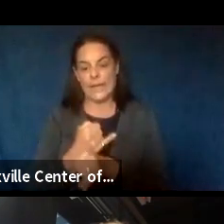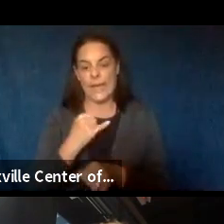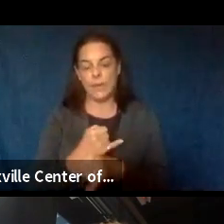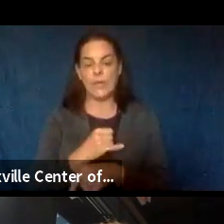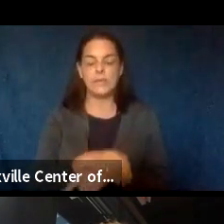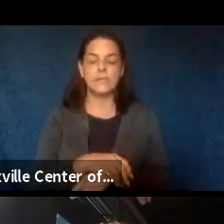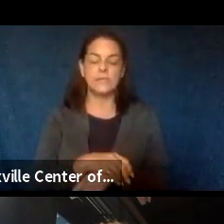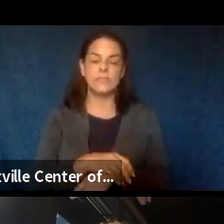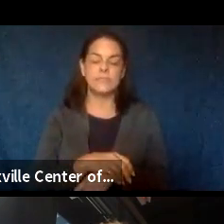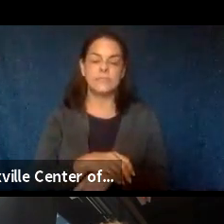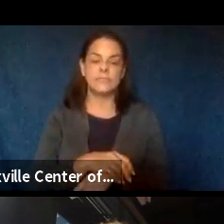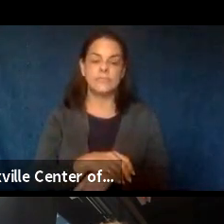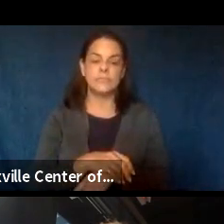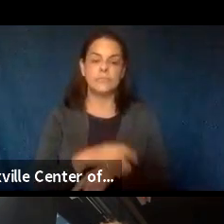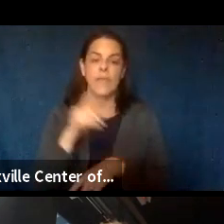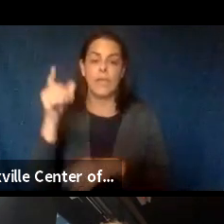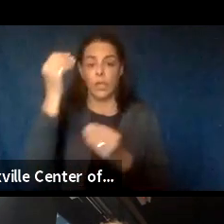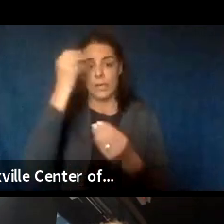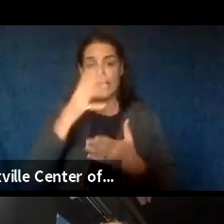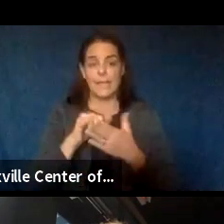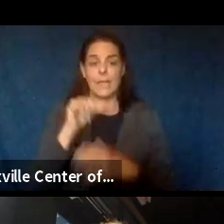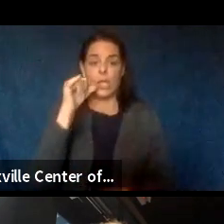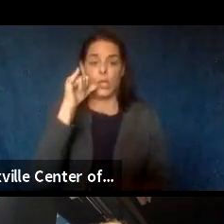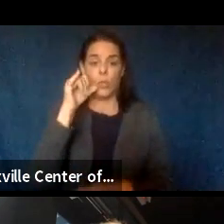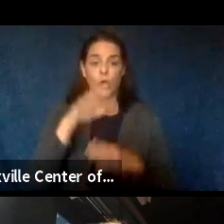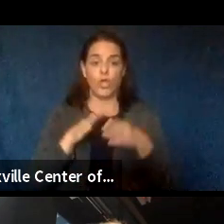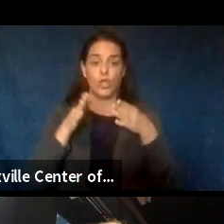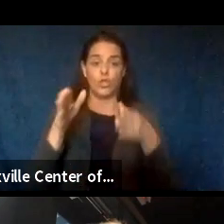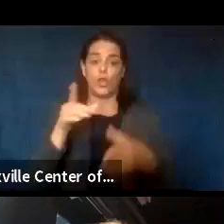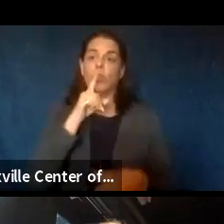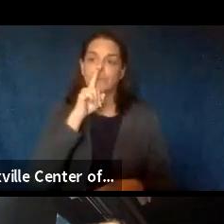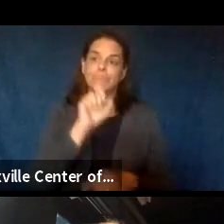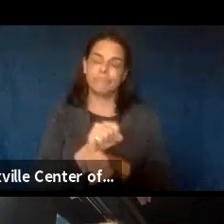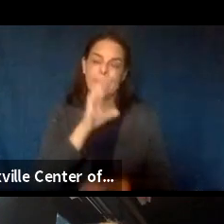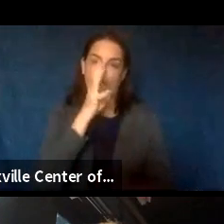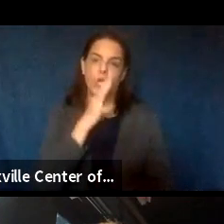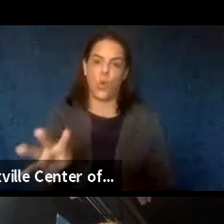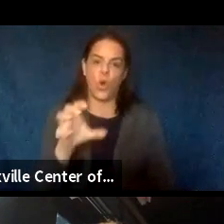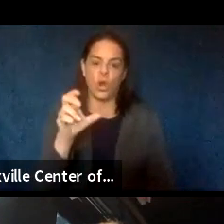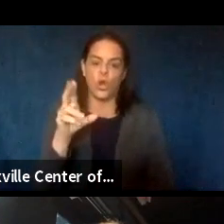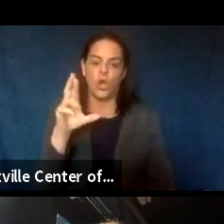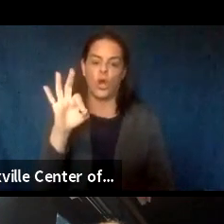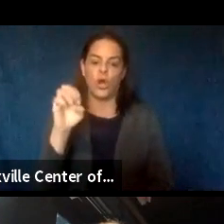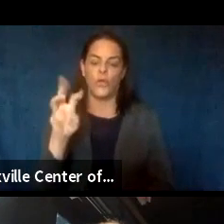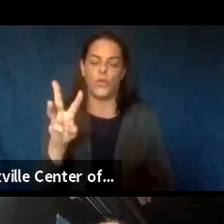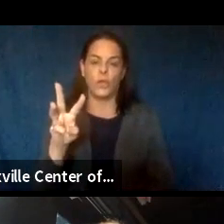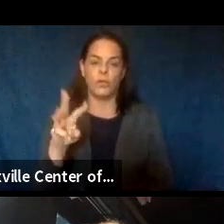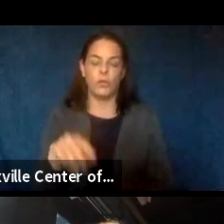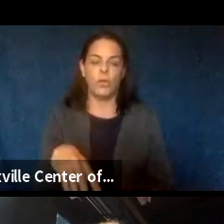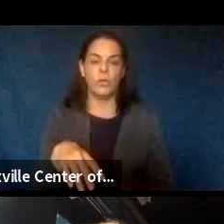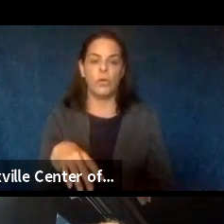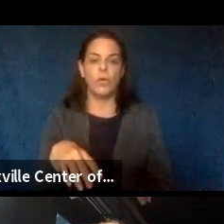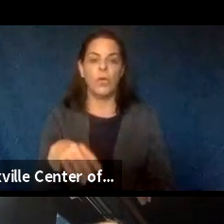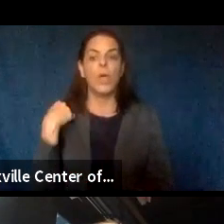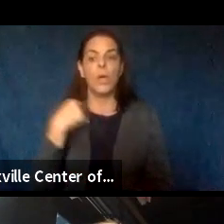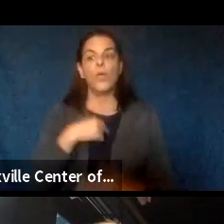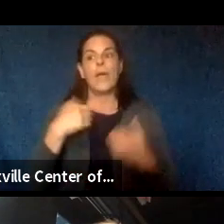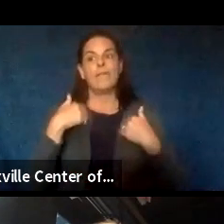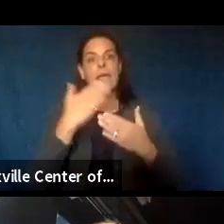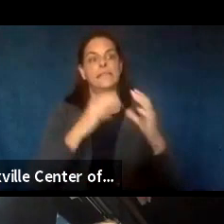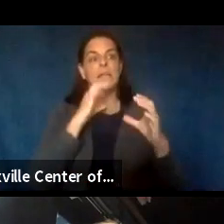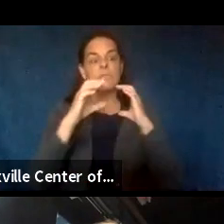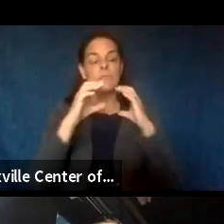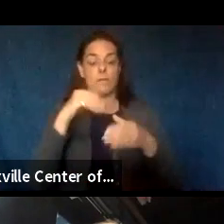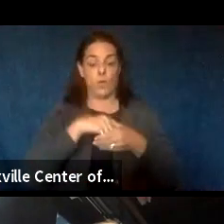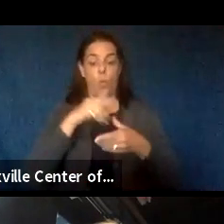anecdotally, we're being told that the bars on the Strip are definitely ignoring the curfew. We've had a conversation internally about what we can and can't do